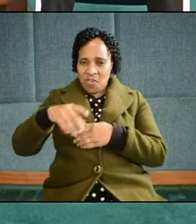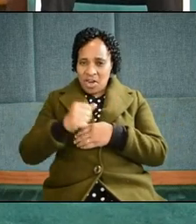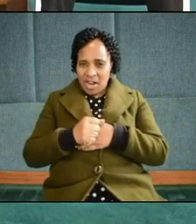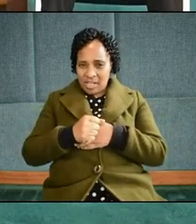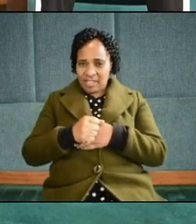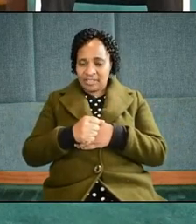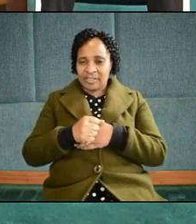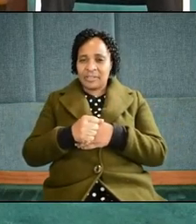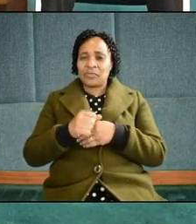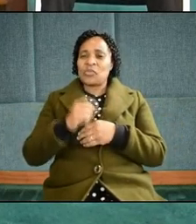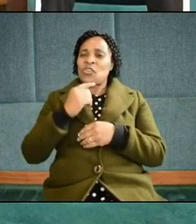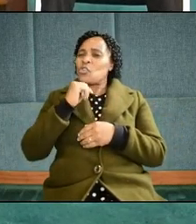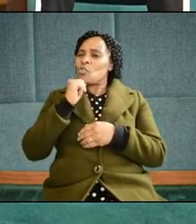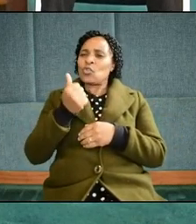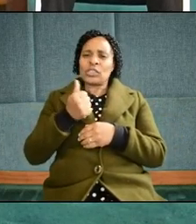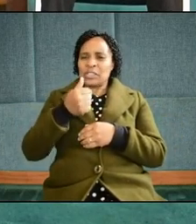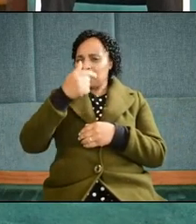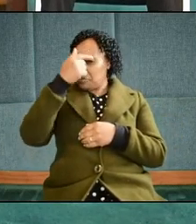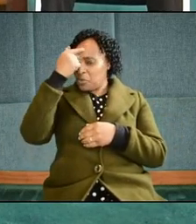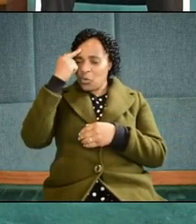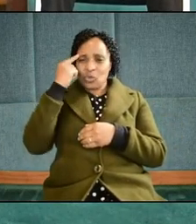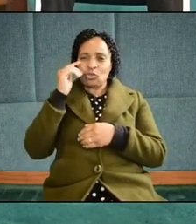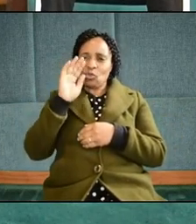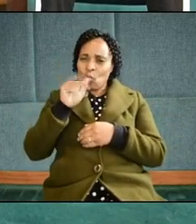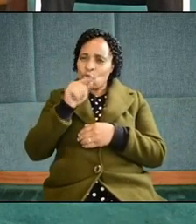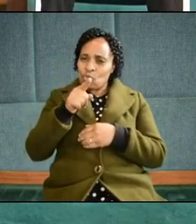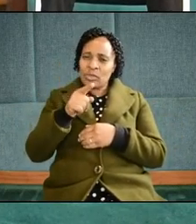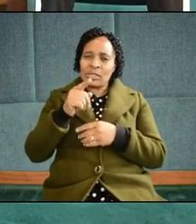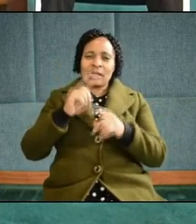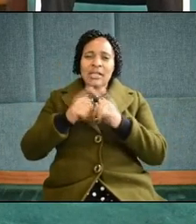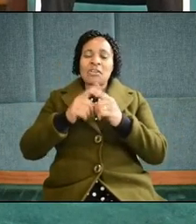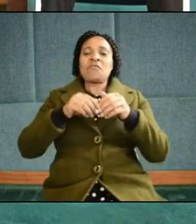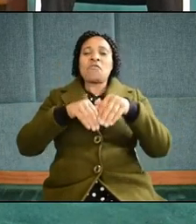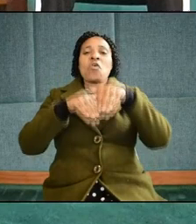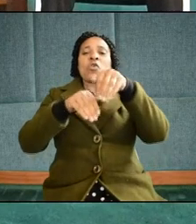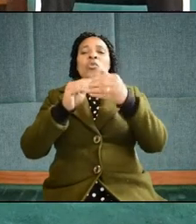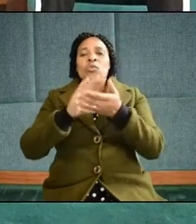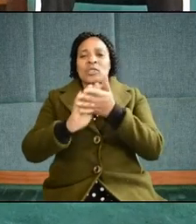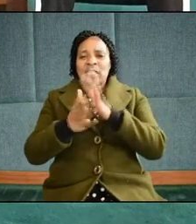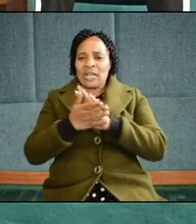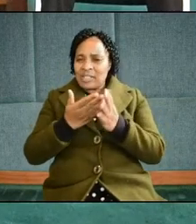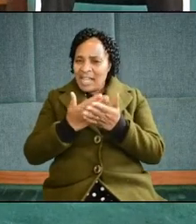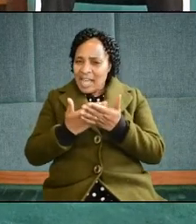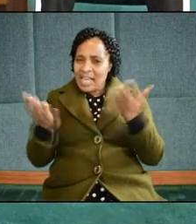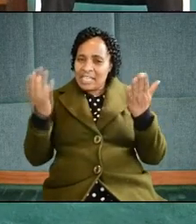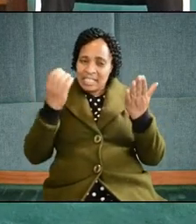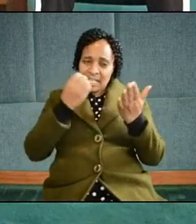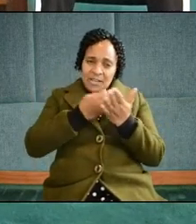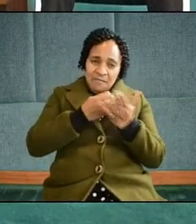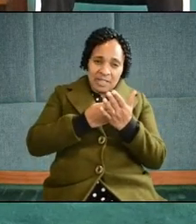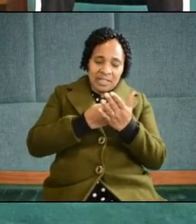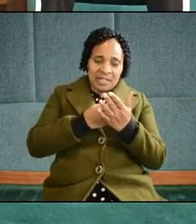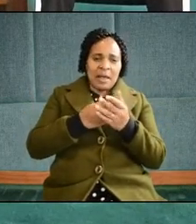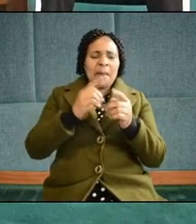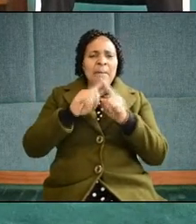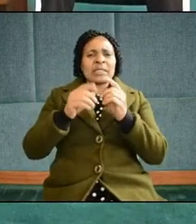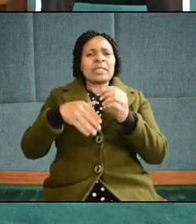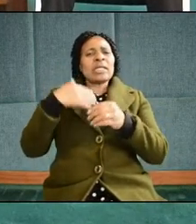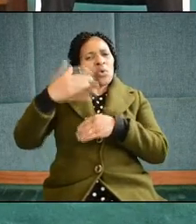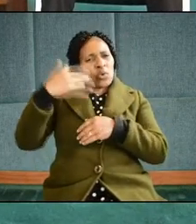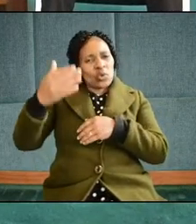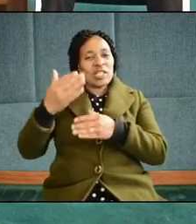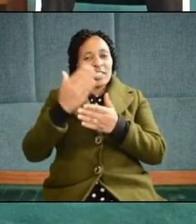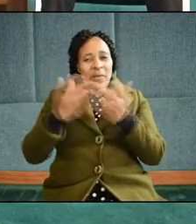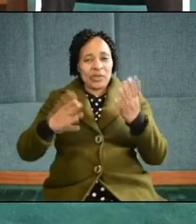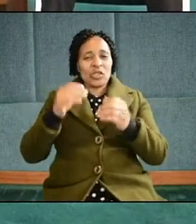our faith on. So it's not that he'll just call you and, you know, you just have to follow him without any evidence at all. There's always something that he's